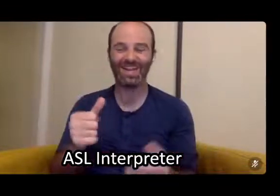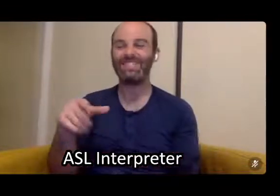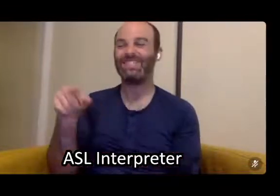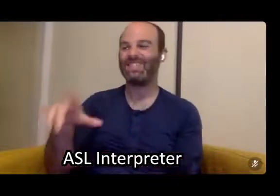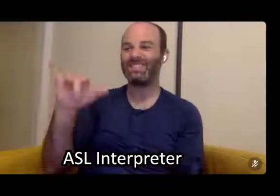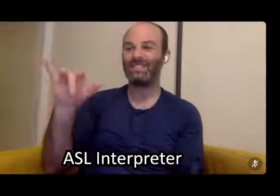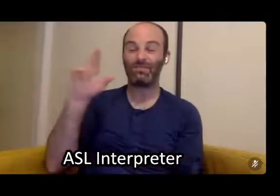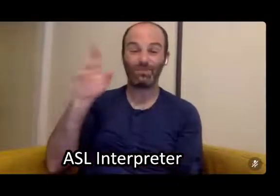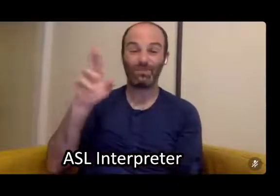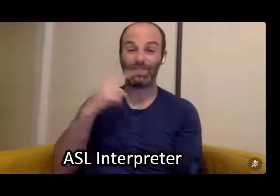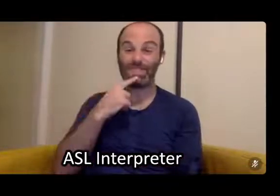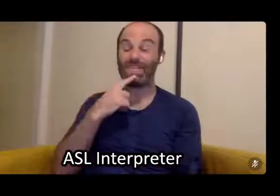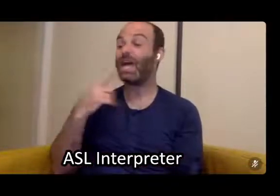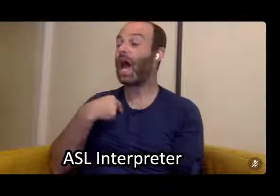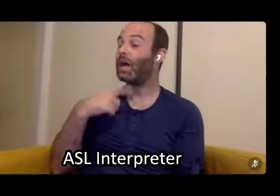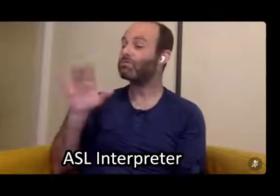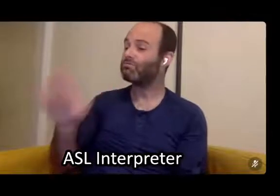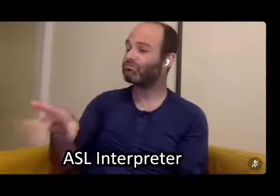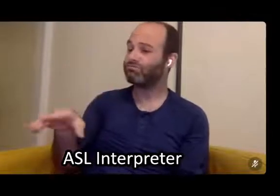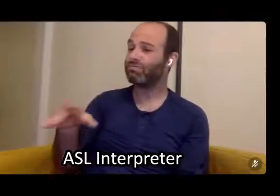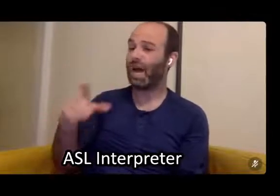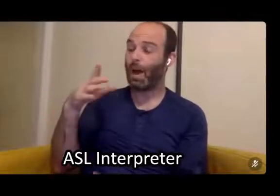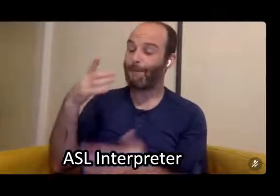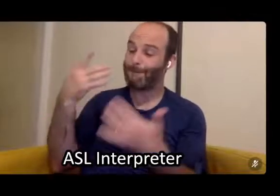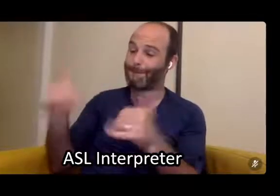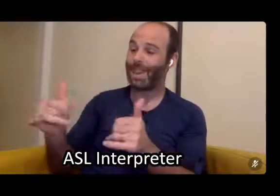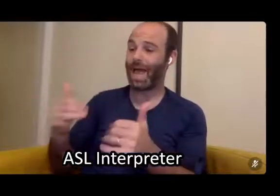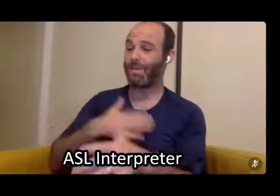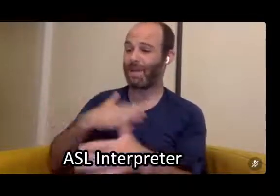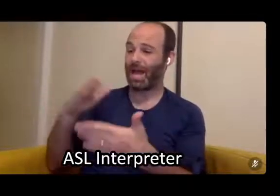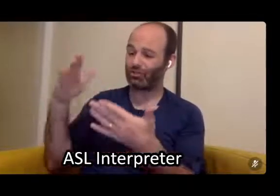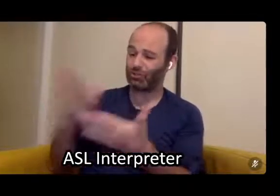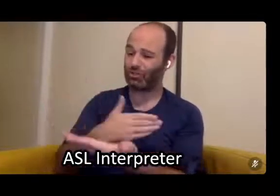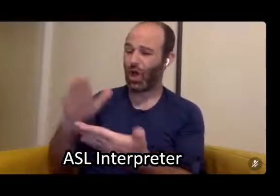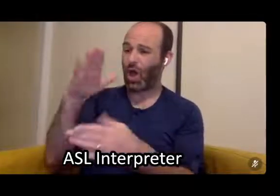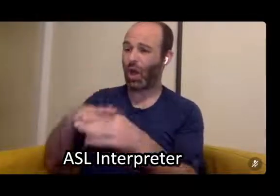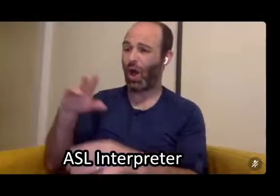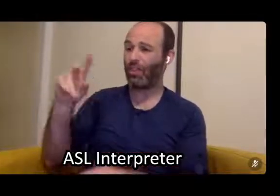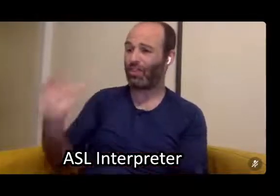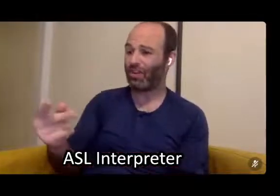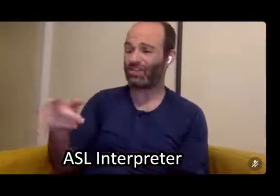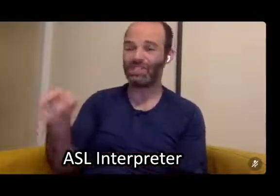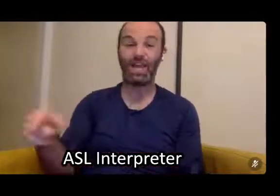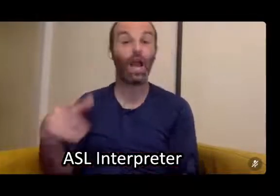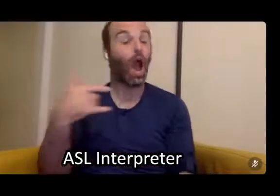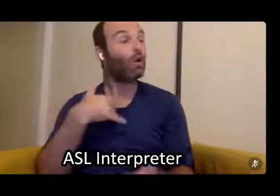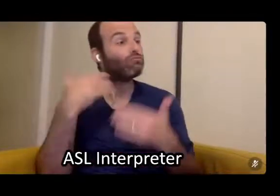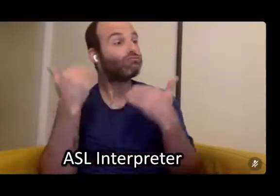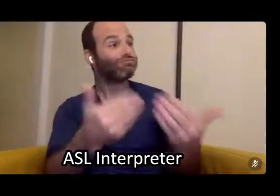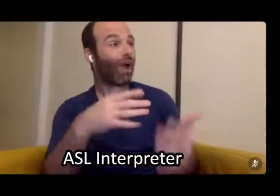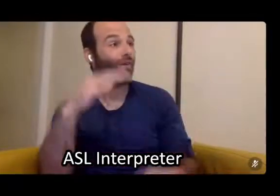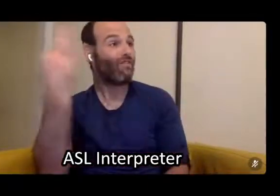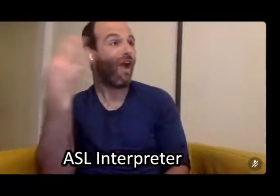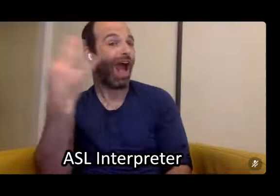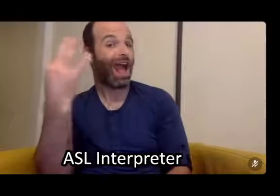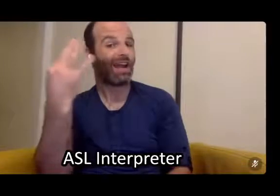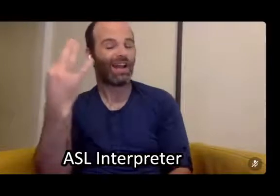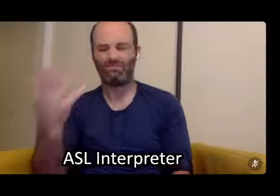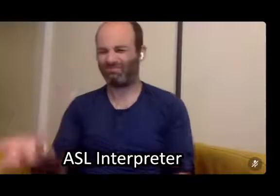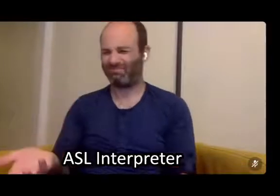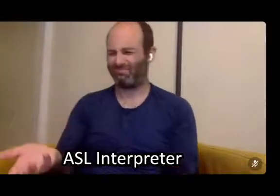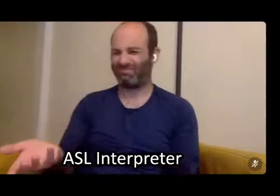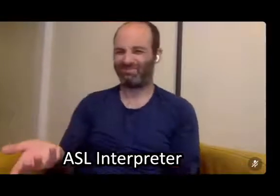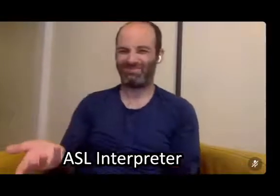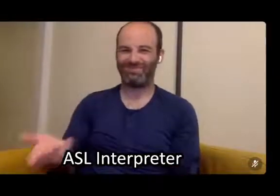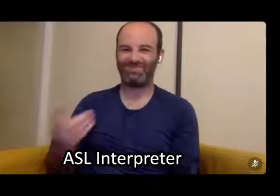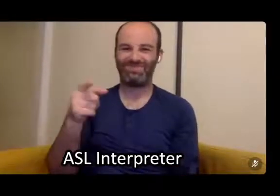it plays Friday. That's all right. So I'm still figuring that one out. Where I'm from, everyone calls